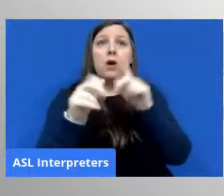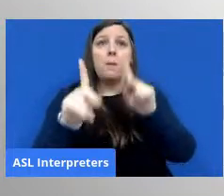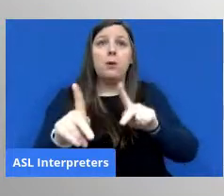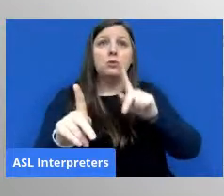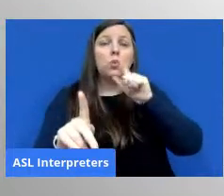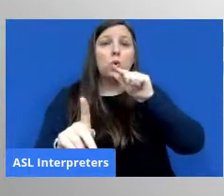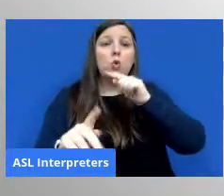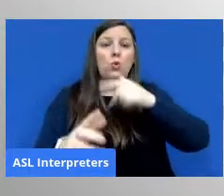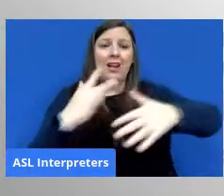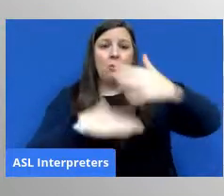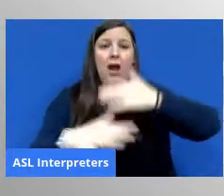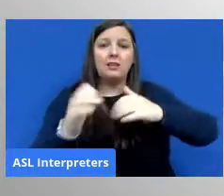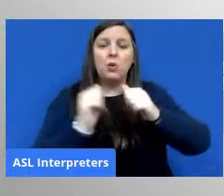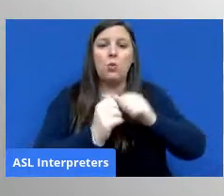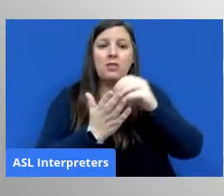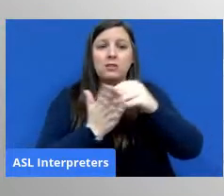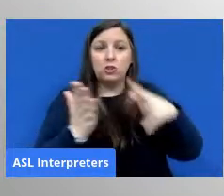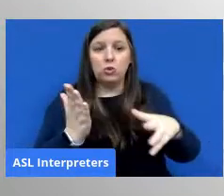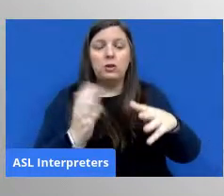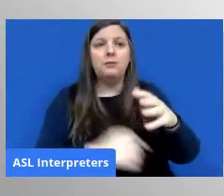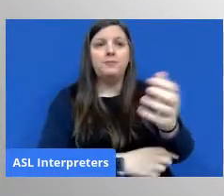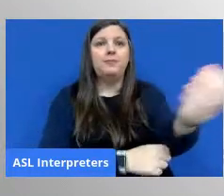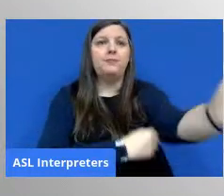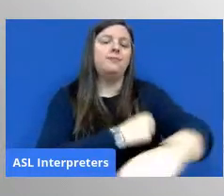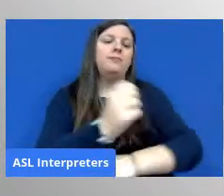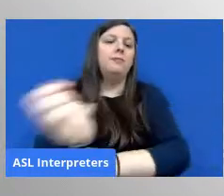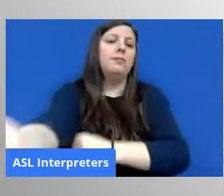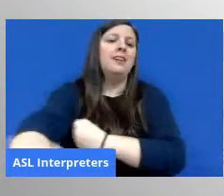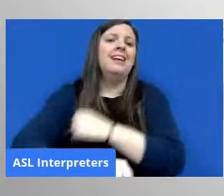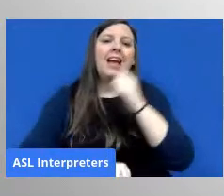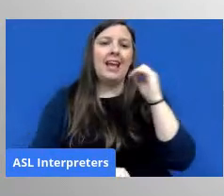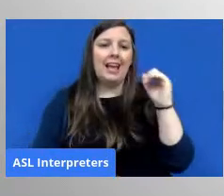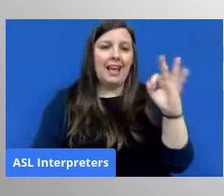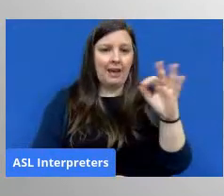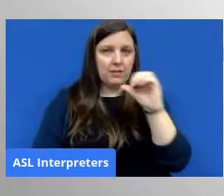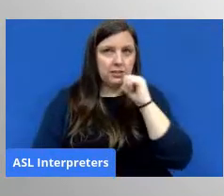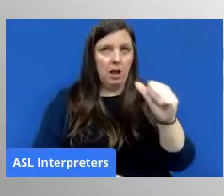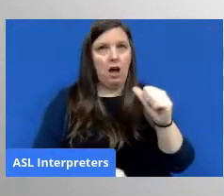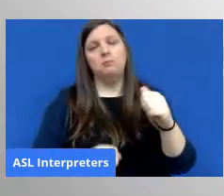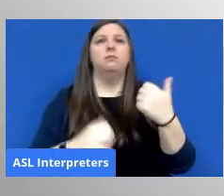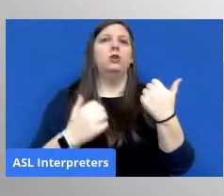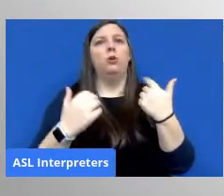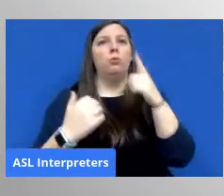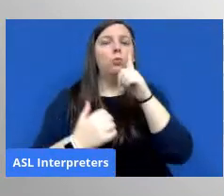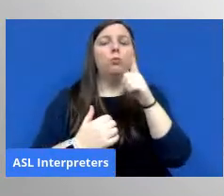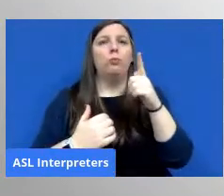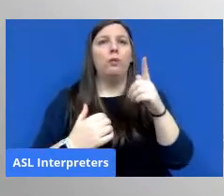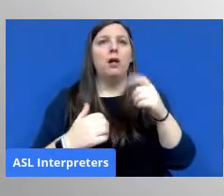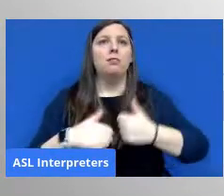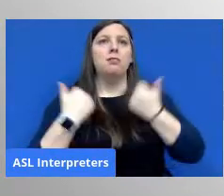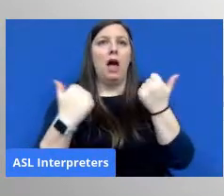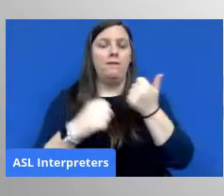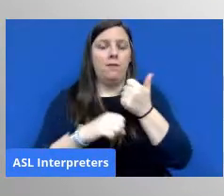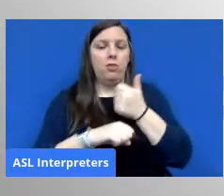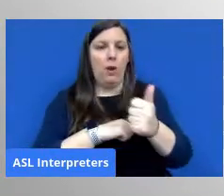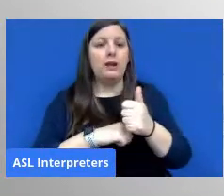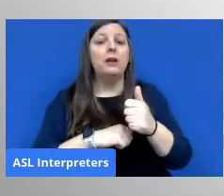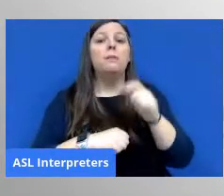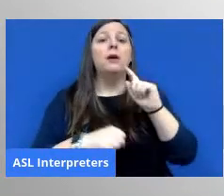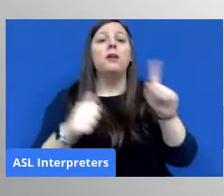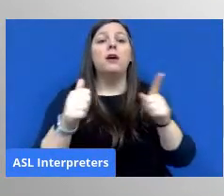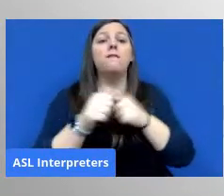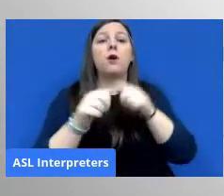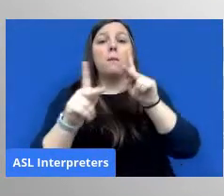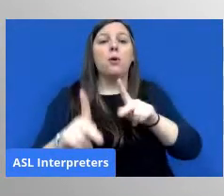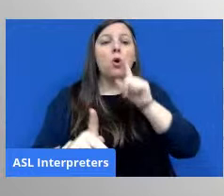danger, the first person that's going to interact with that student is going to be a building administrator. Building administrators always have